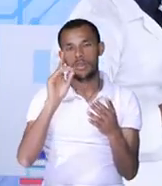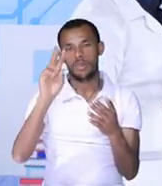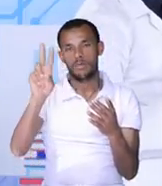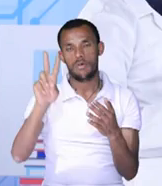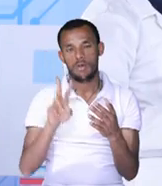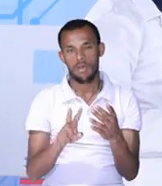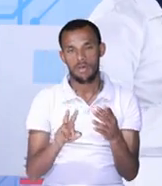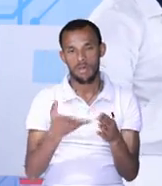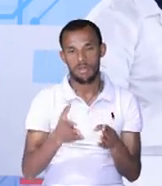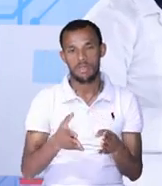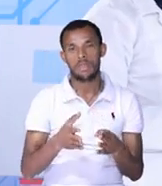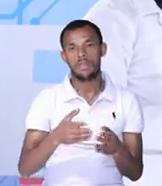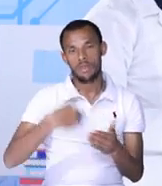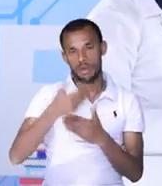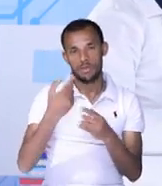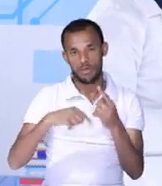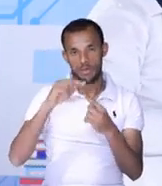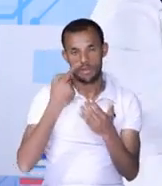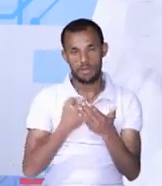So next to this,